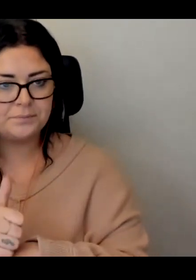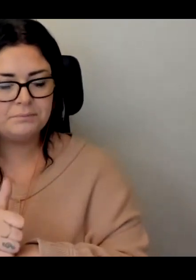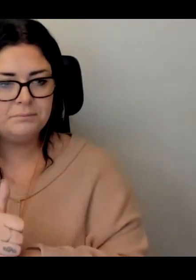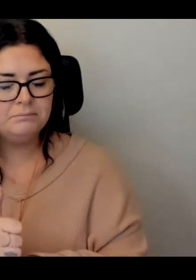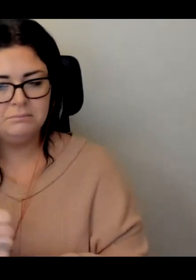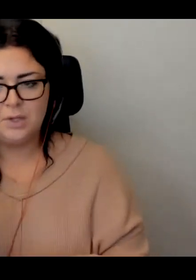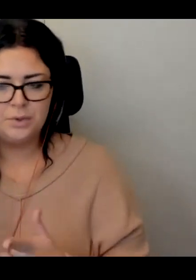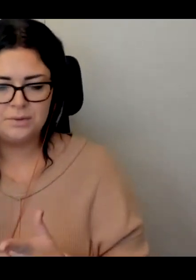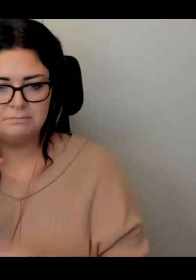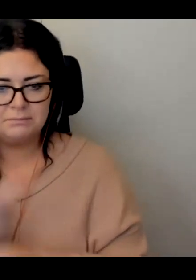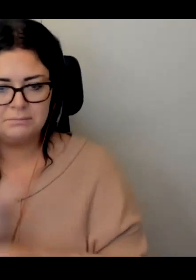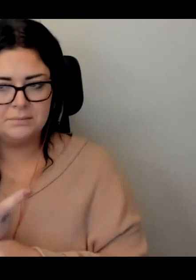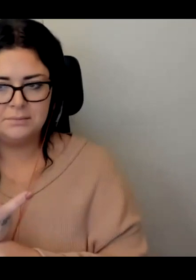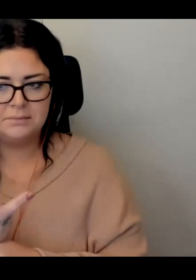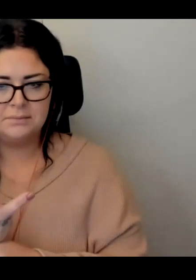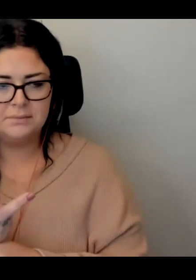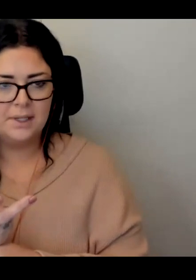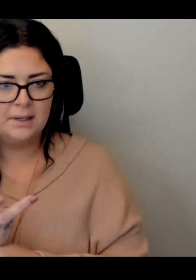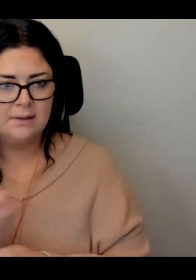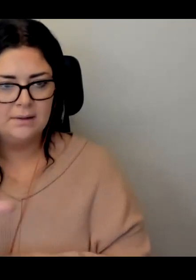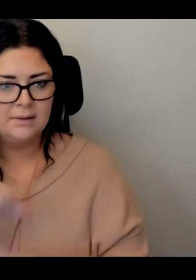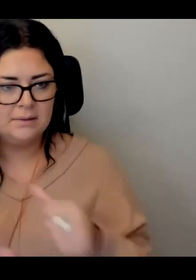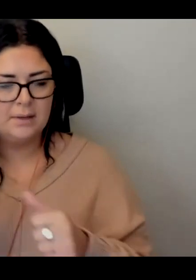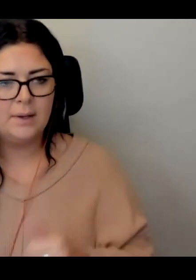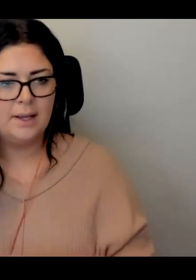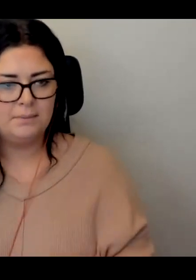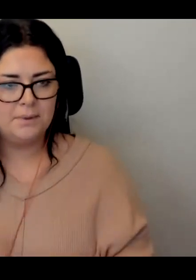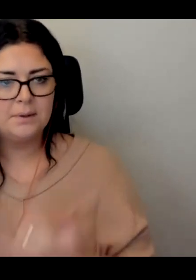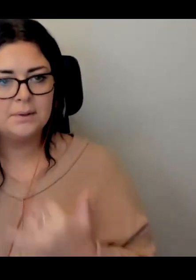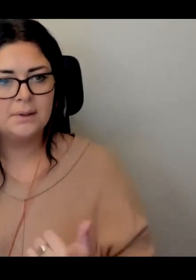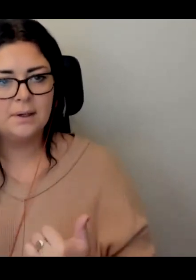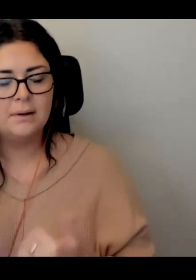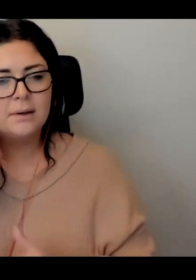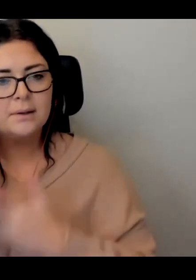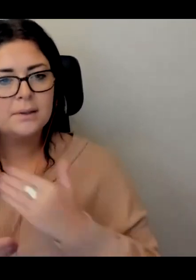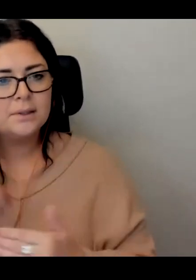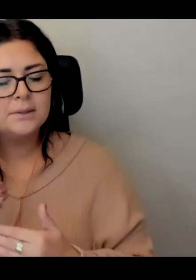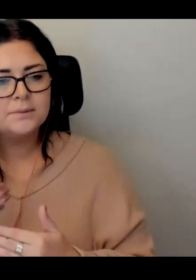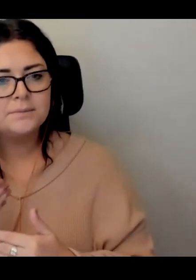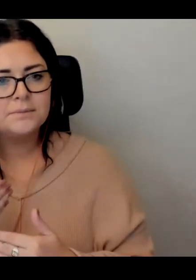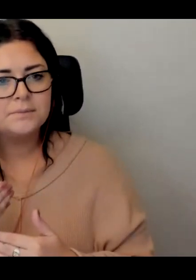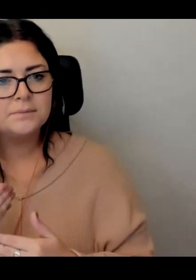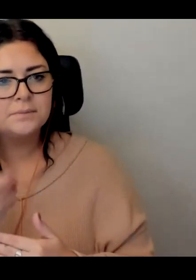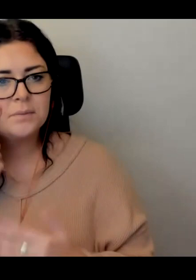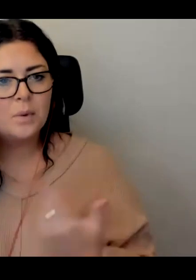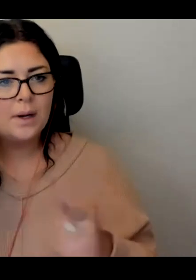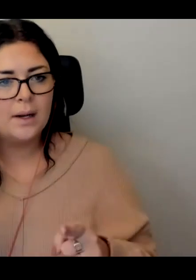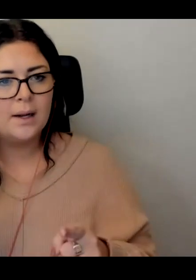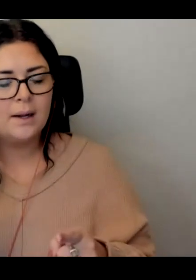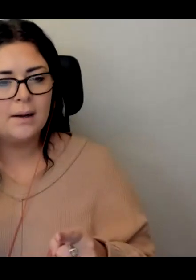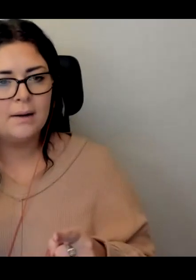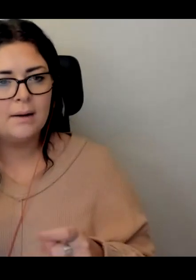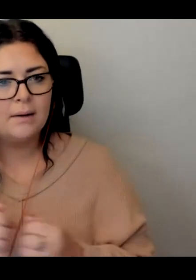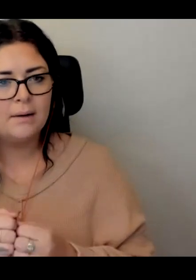out for each other and named beneficiaries and so on. But we're in the process now of trying to figure out what happens